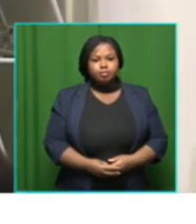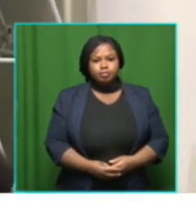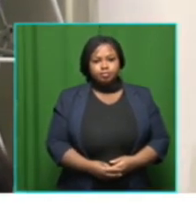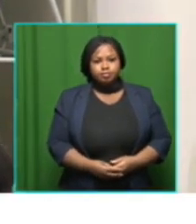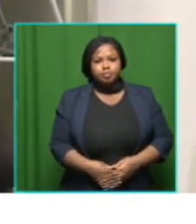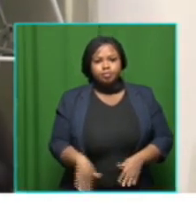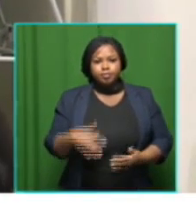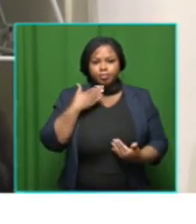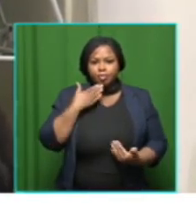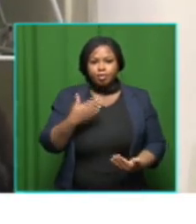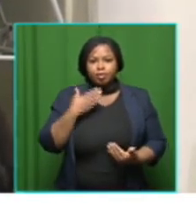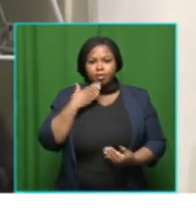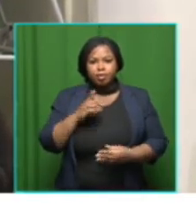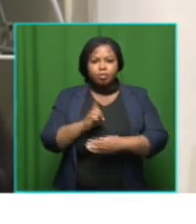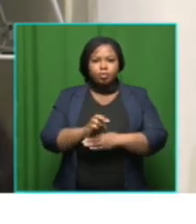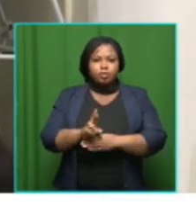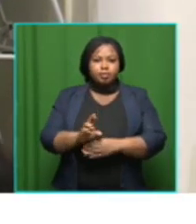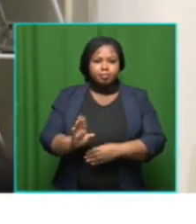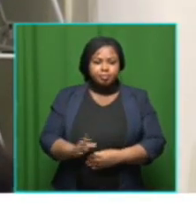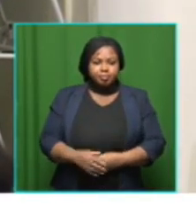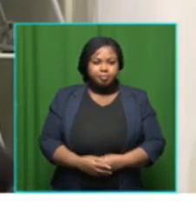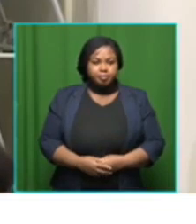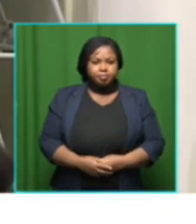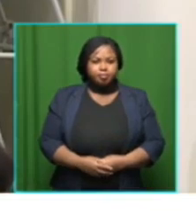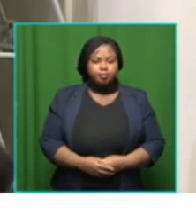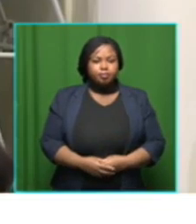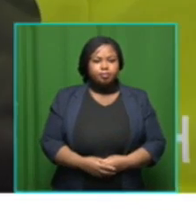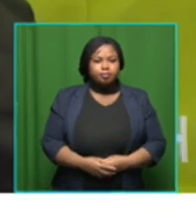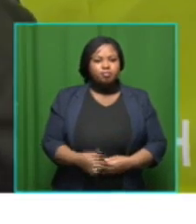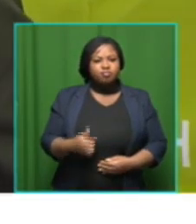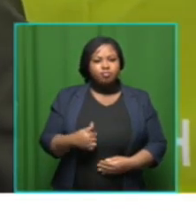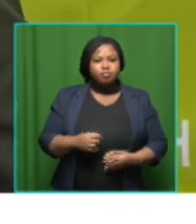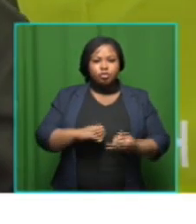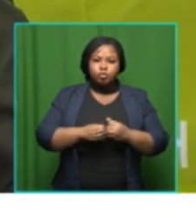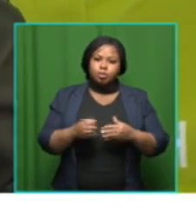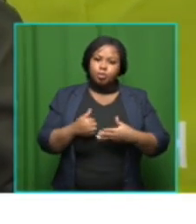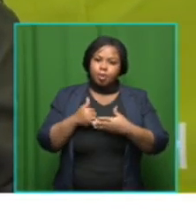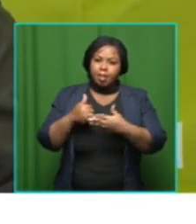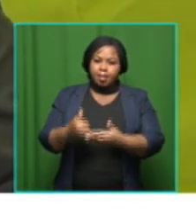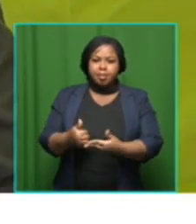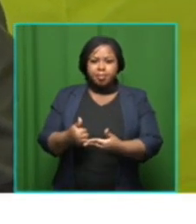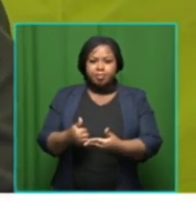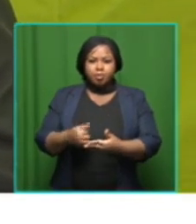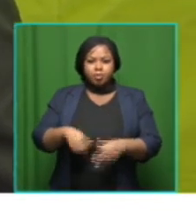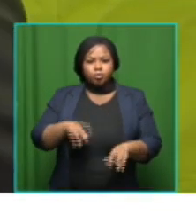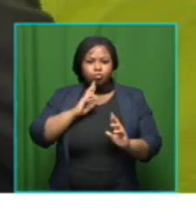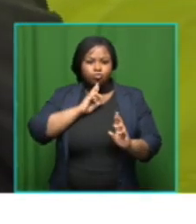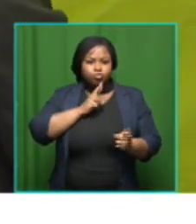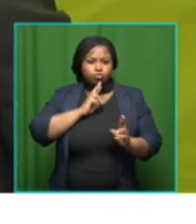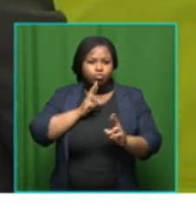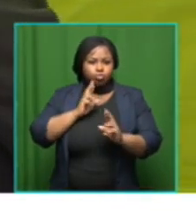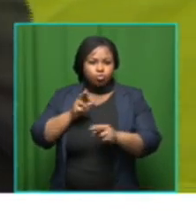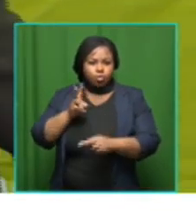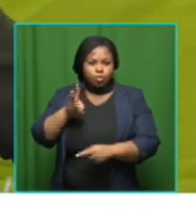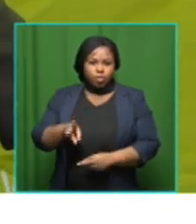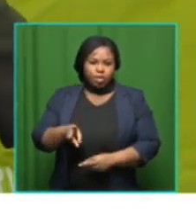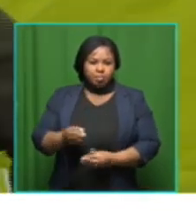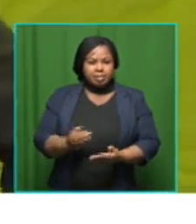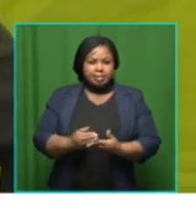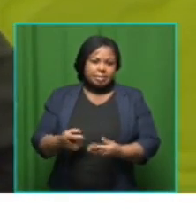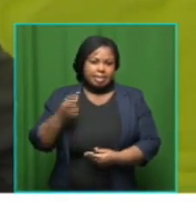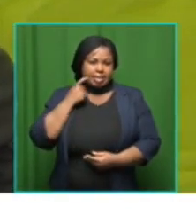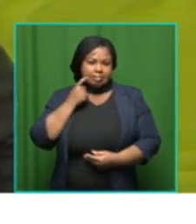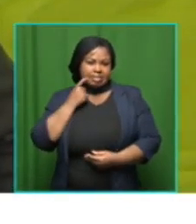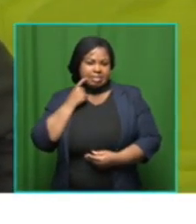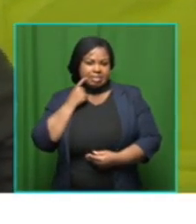Thank you, Dr. Manzi. I'm going to try and assist in answering some easy questions,